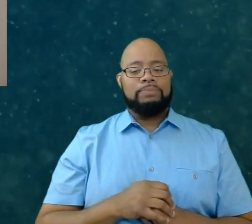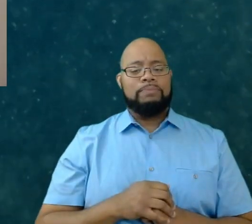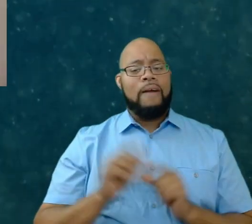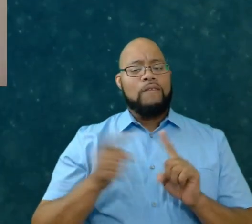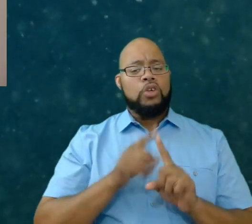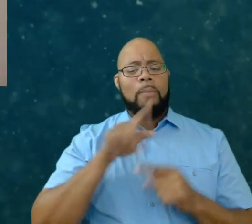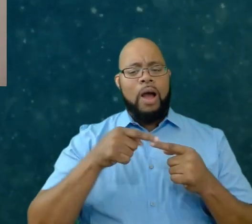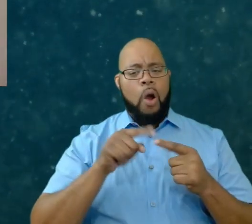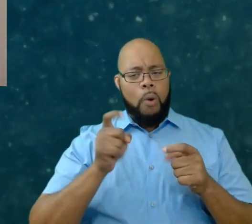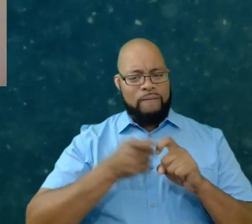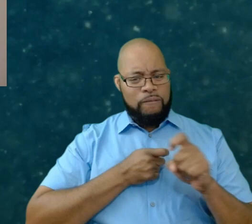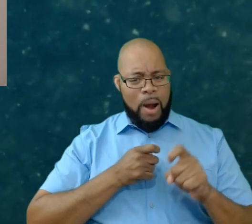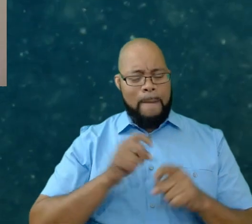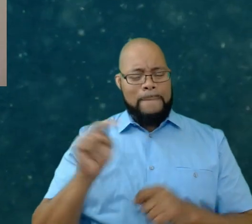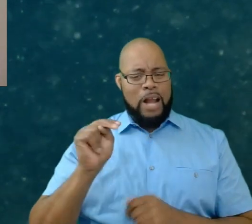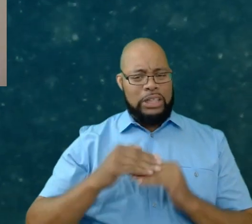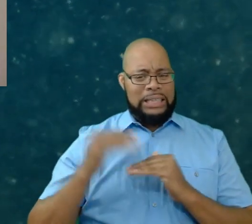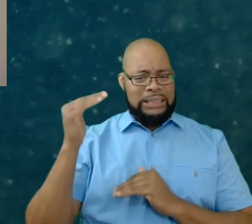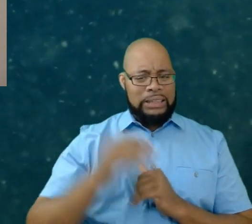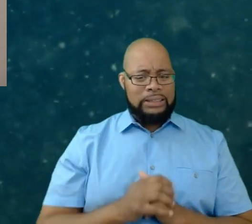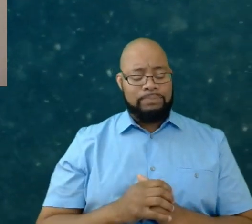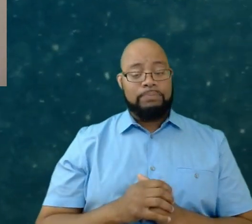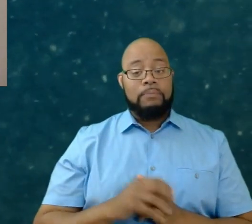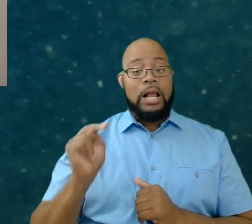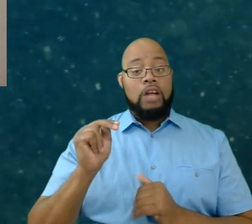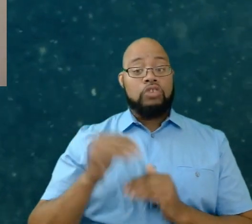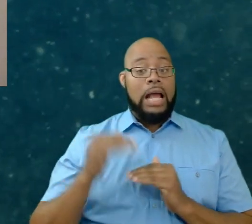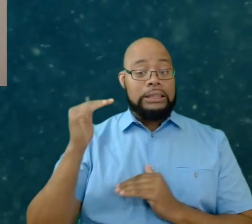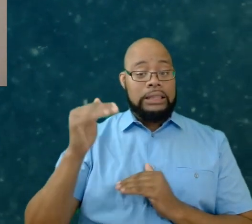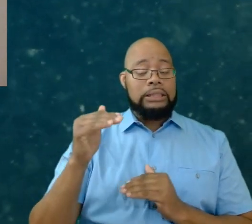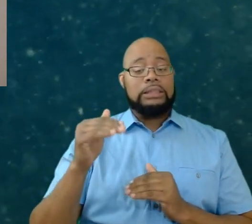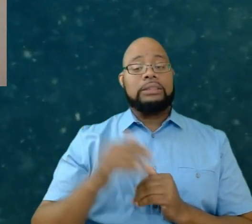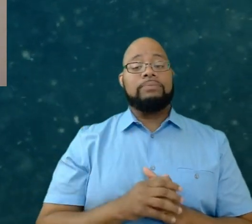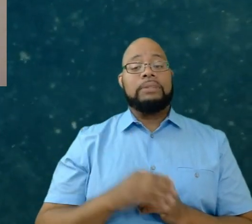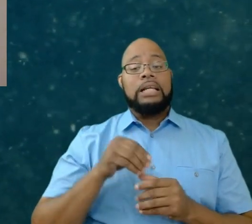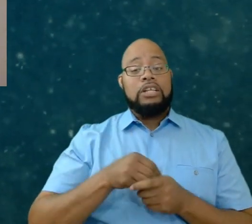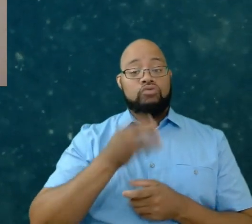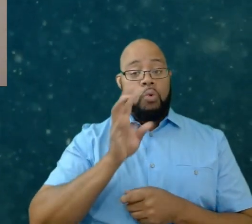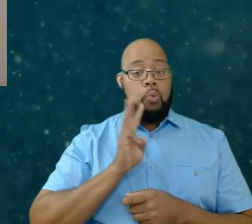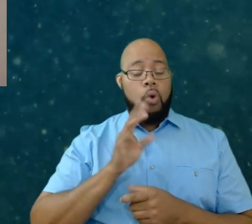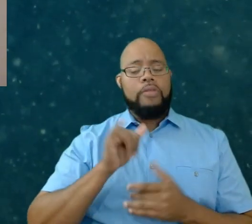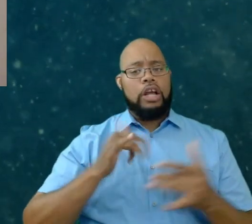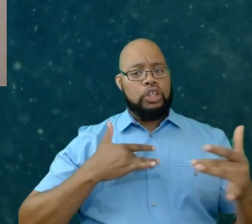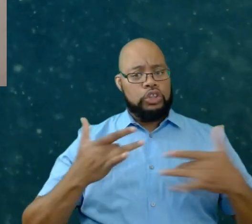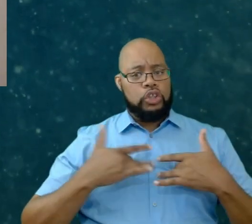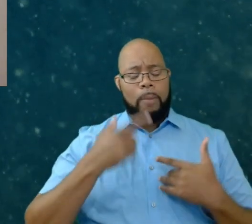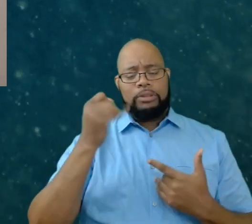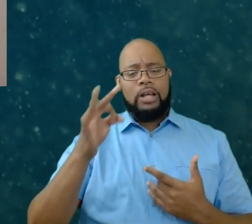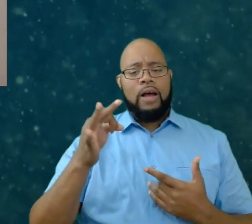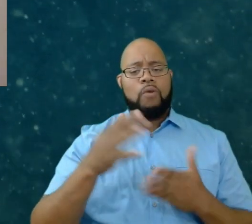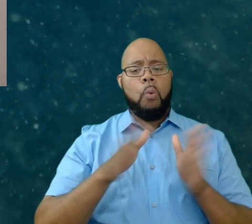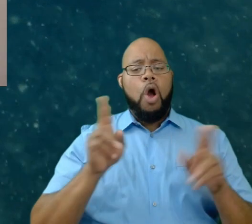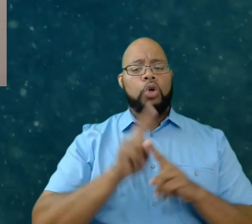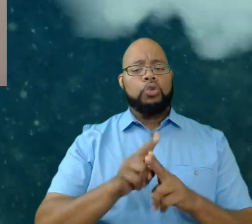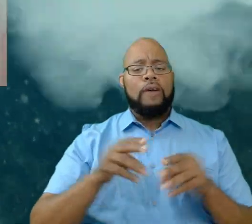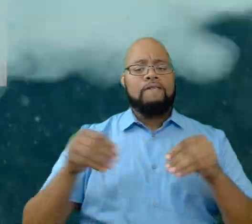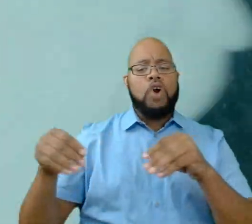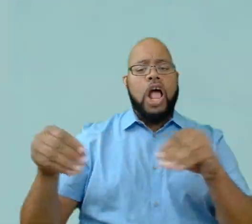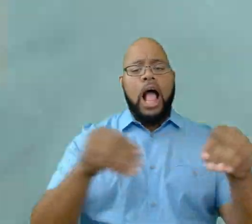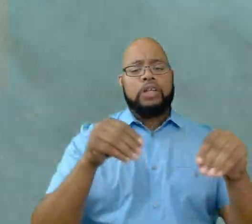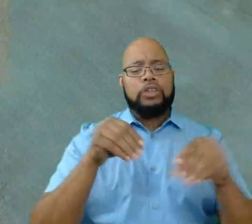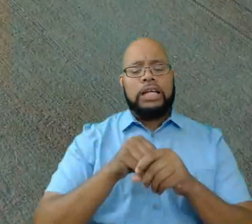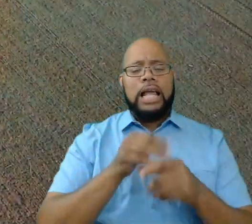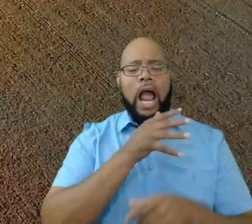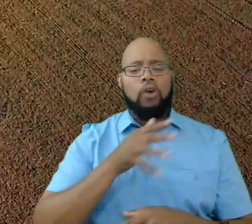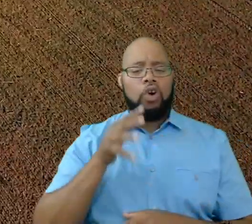contamination. First, let's talk about sources of excess nitrogen. Nitrogen excess in sources of drinking water is a growing concern due to the